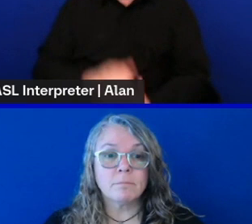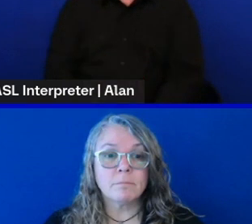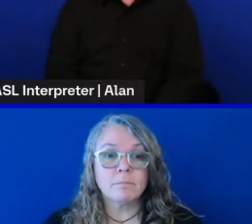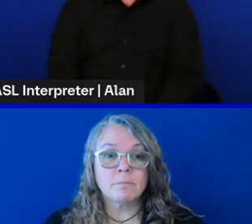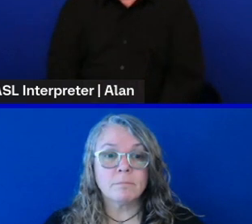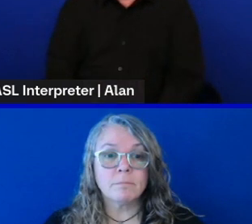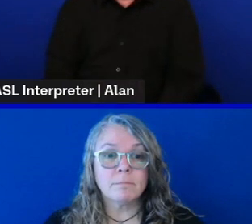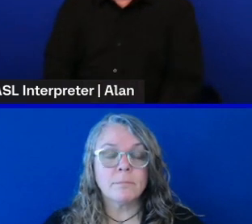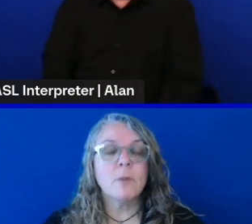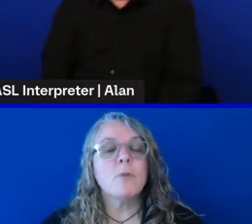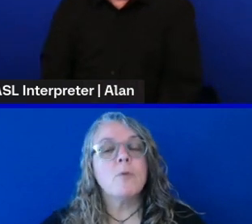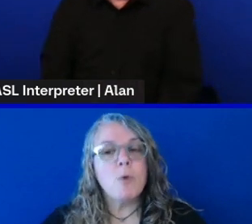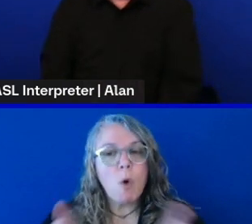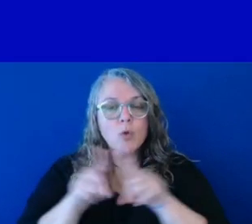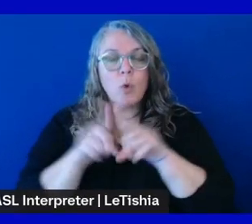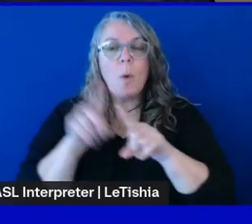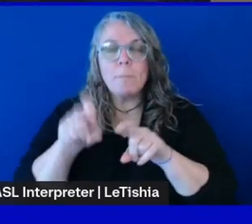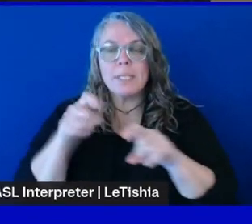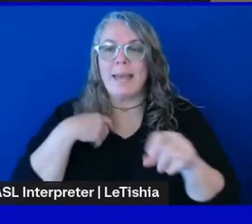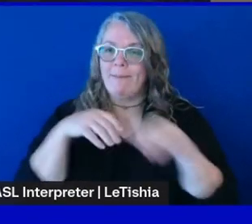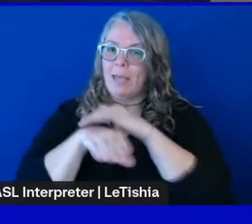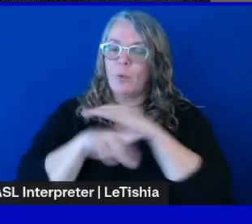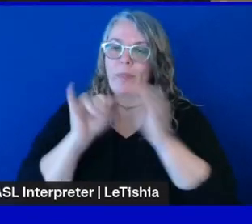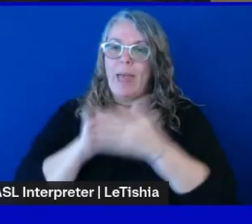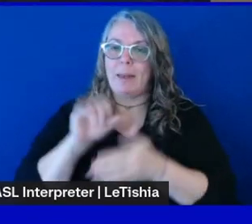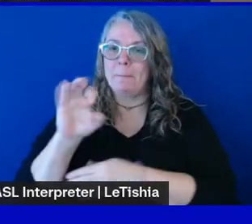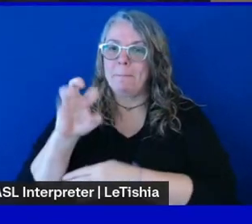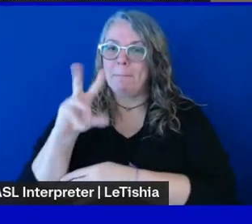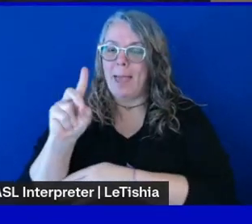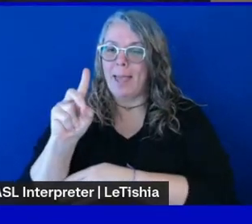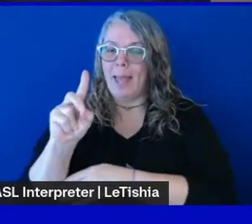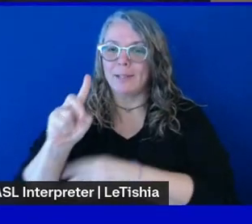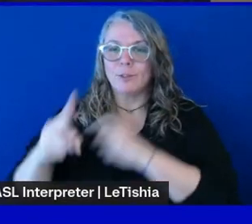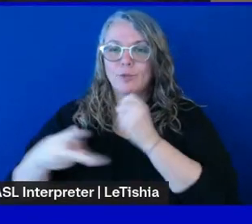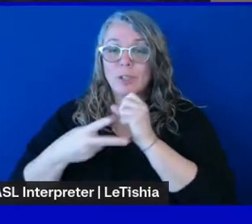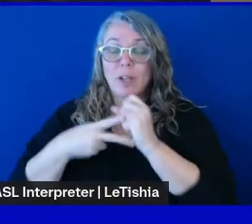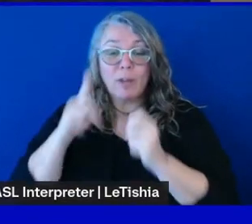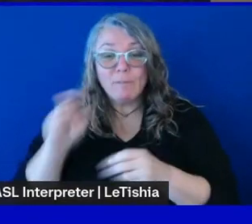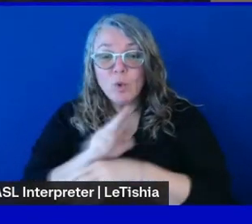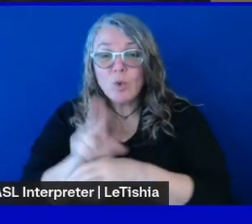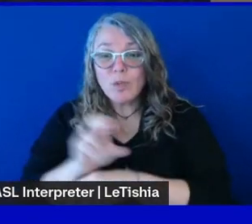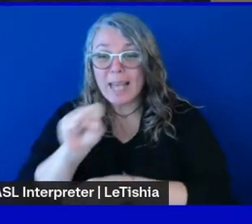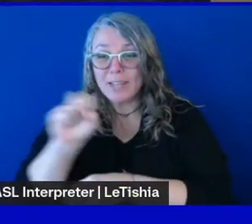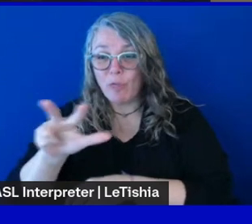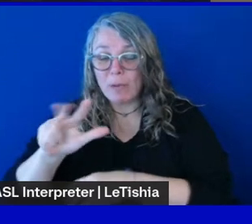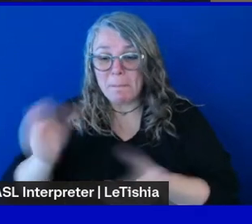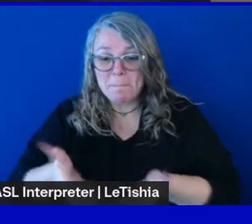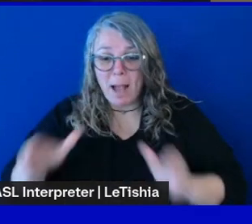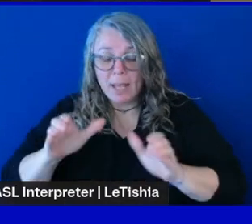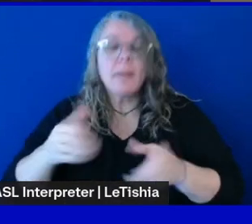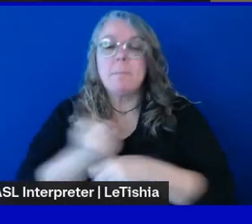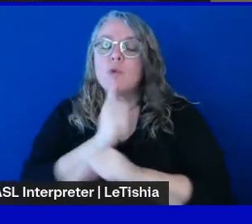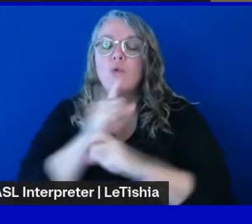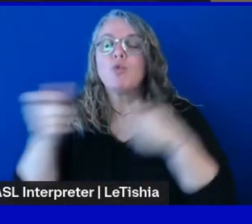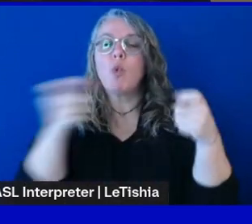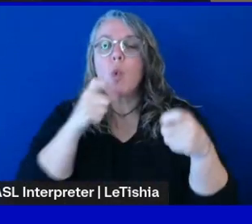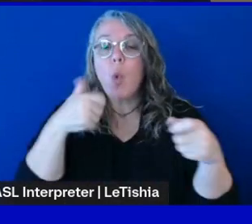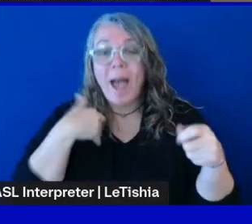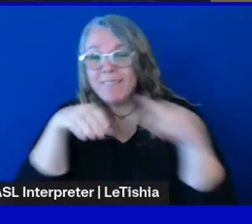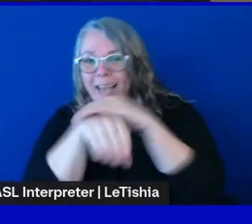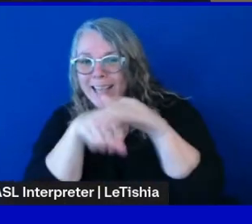access to that backend storage. So for example, if you're using something like S3 bucket, make sure that you're controlling who has access to that